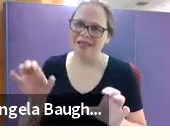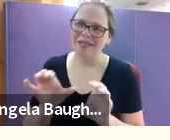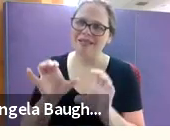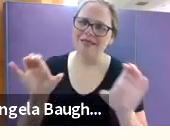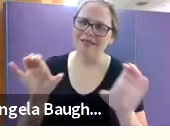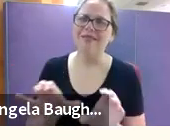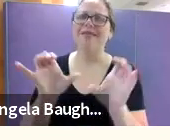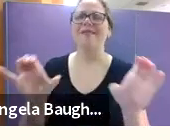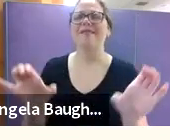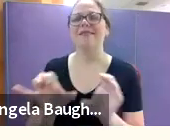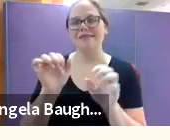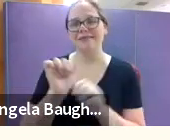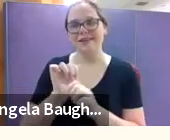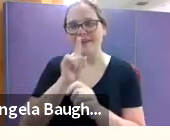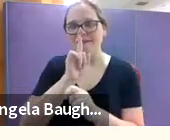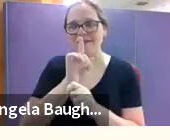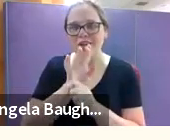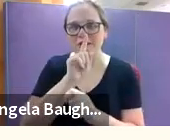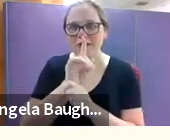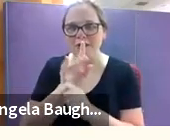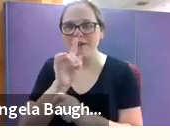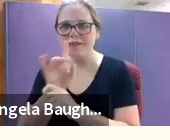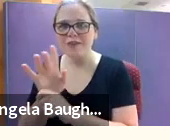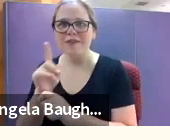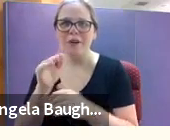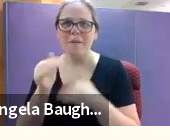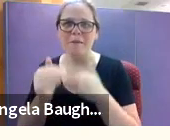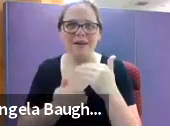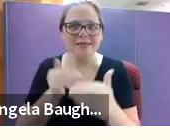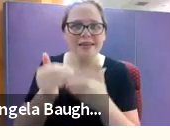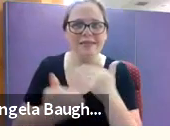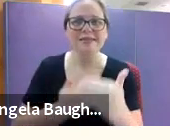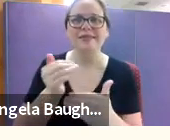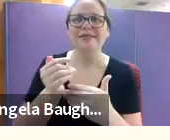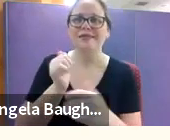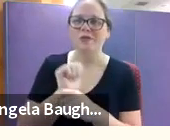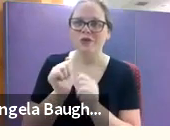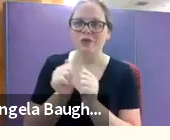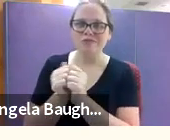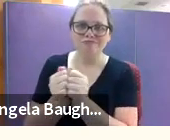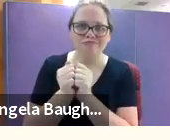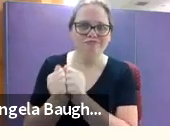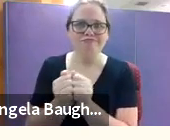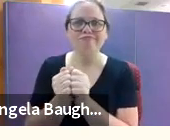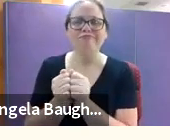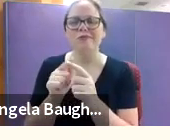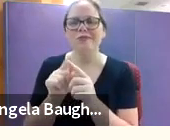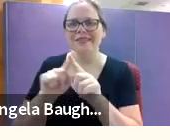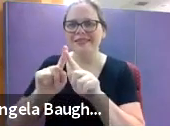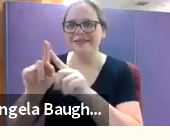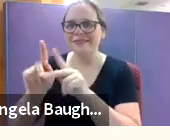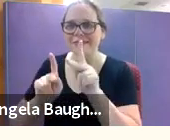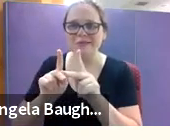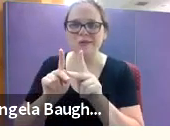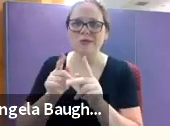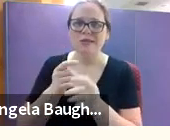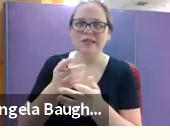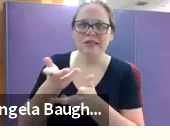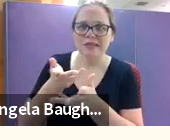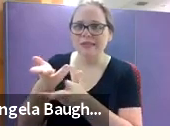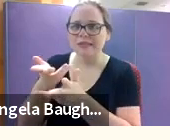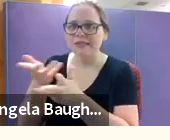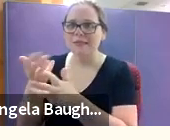in confirming our process and working with different people to make sure that we were able to do this, and